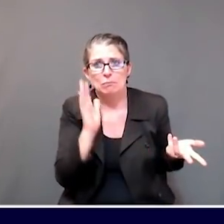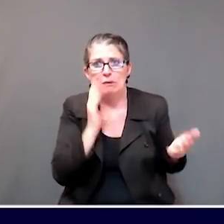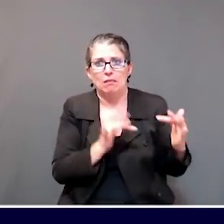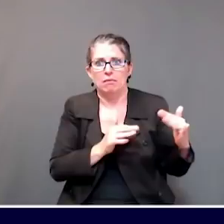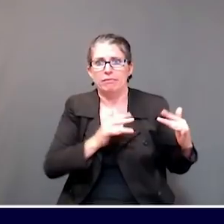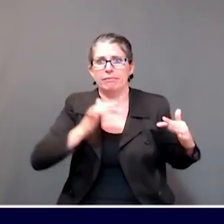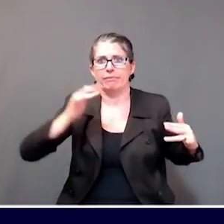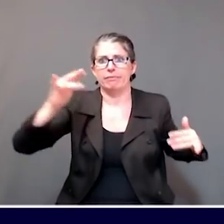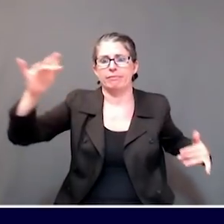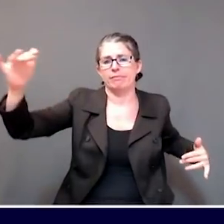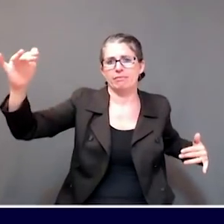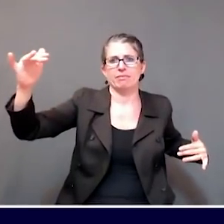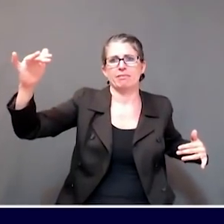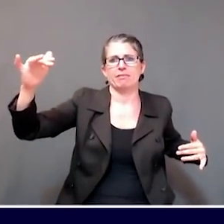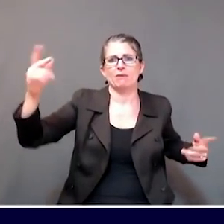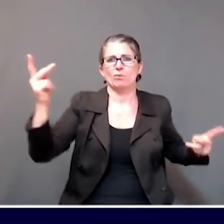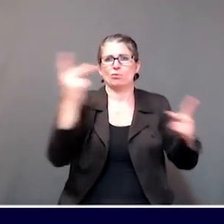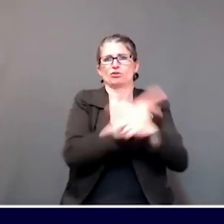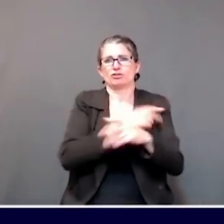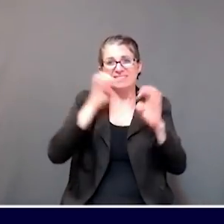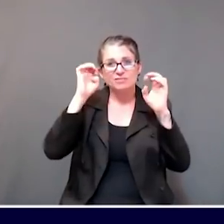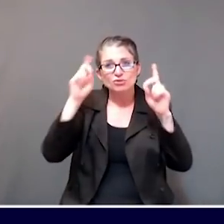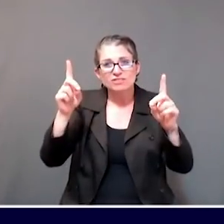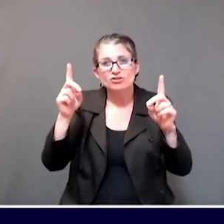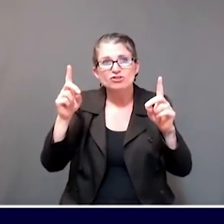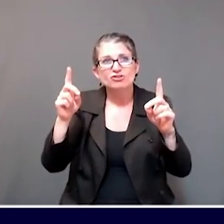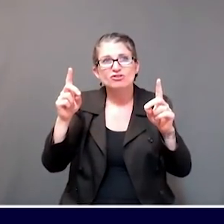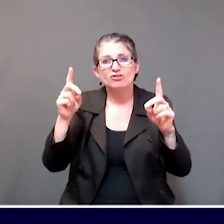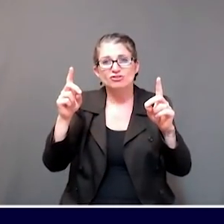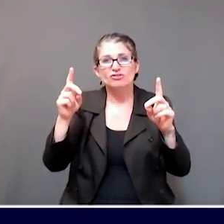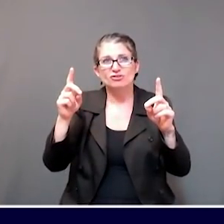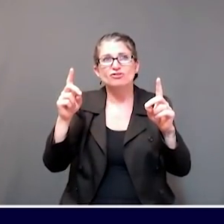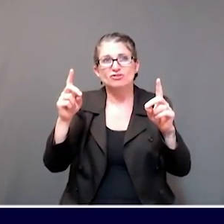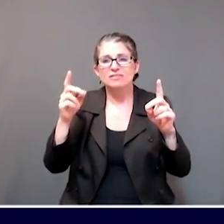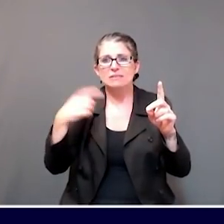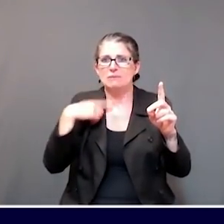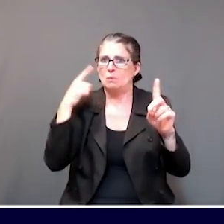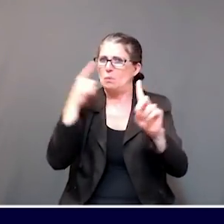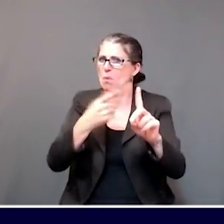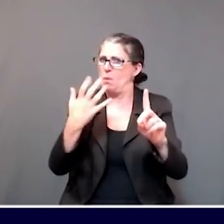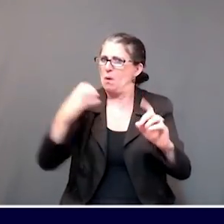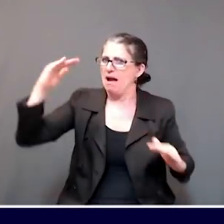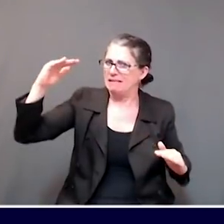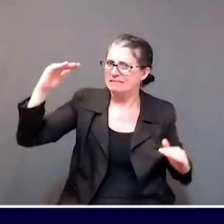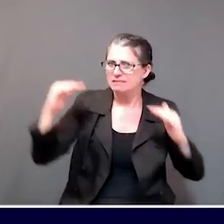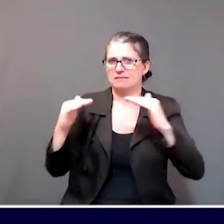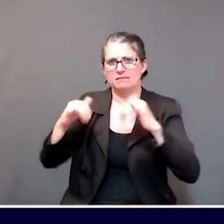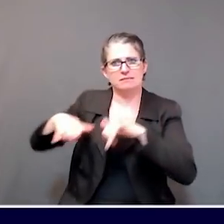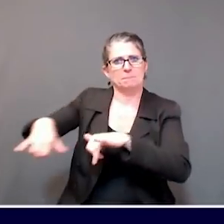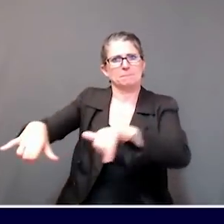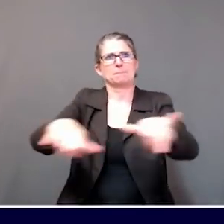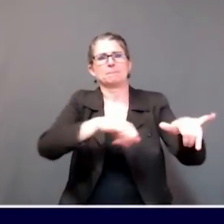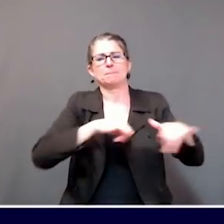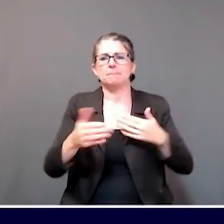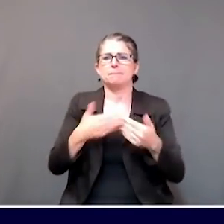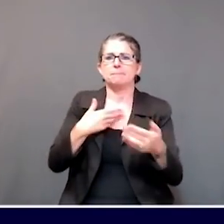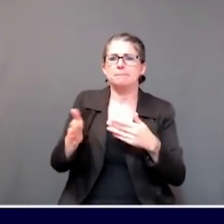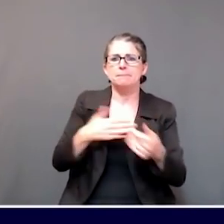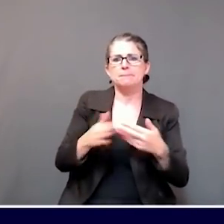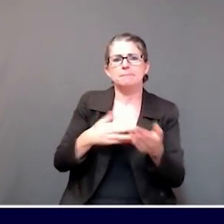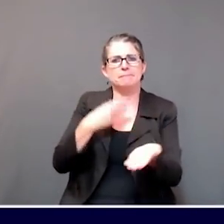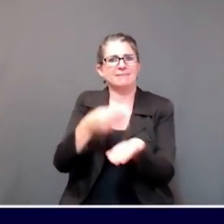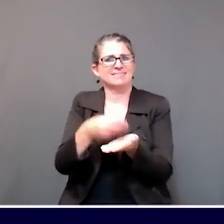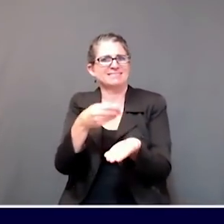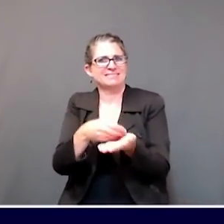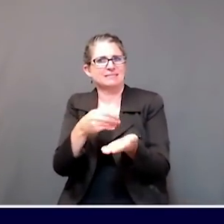back into school for in-classroom instruction. It's a matter of how and when we do that while protecting the health and safety